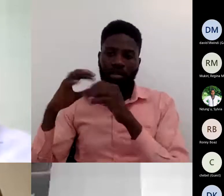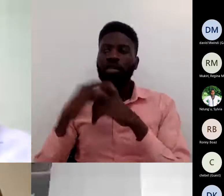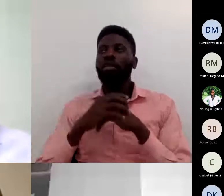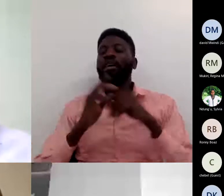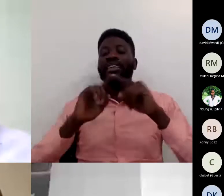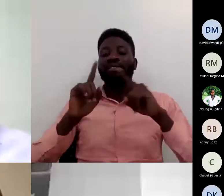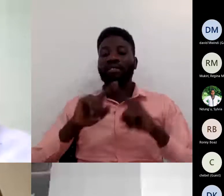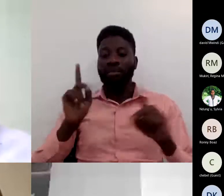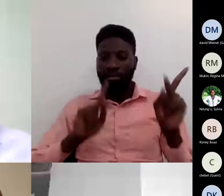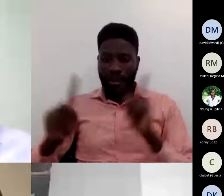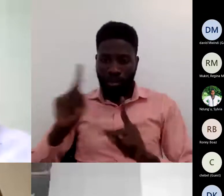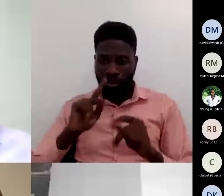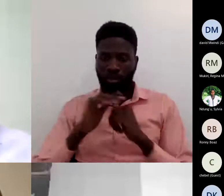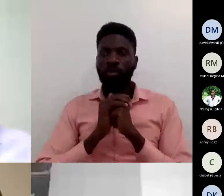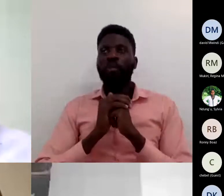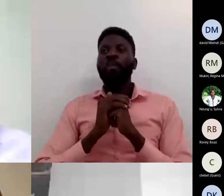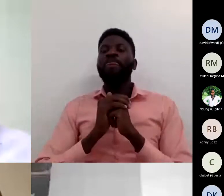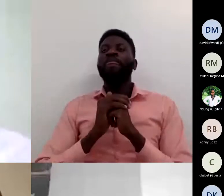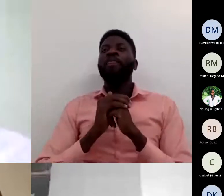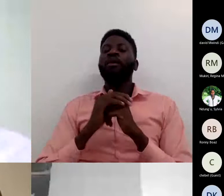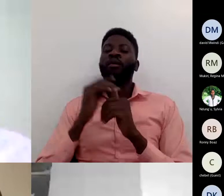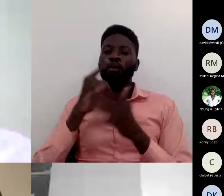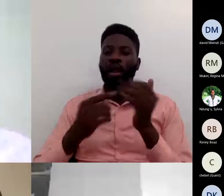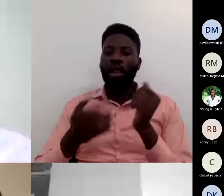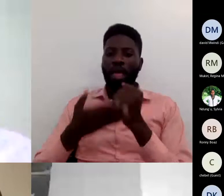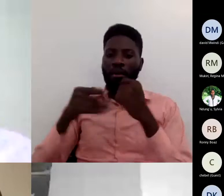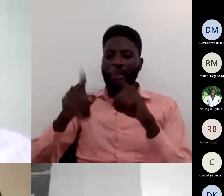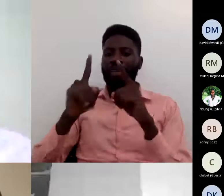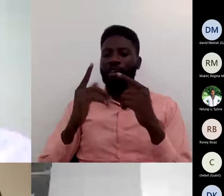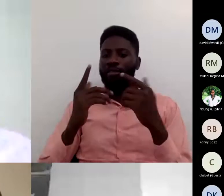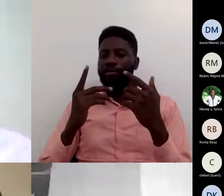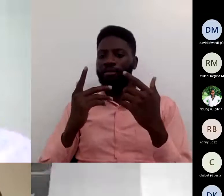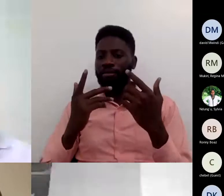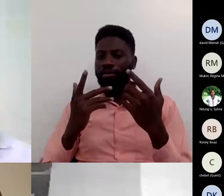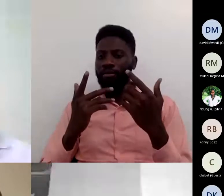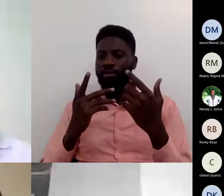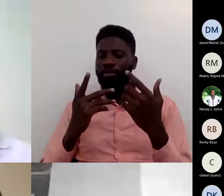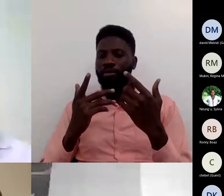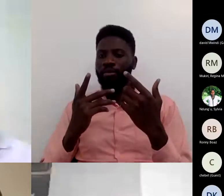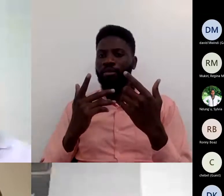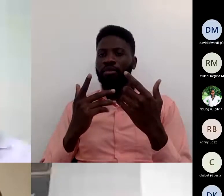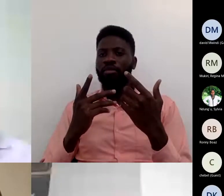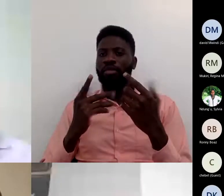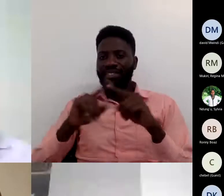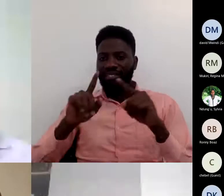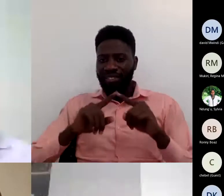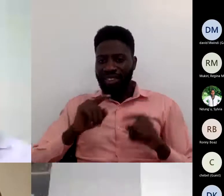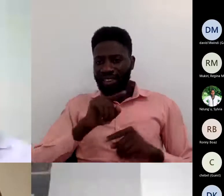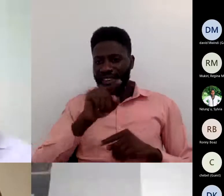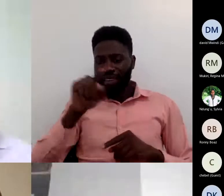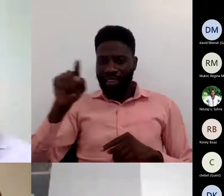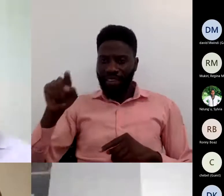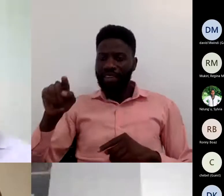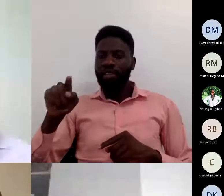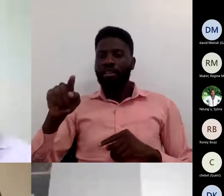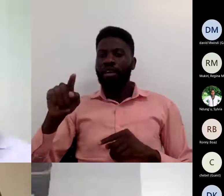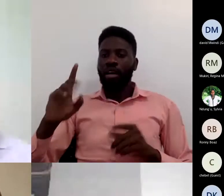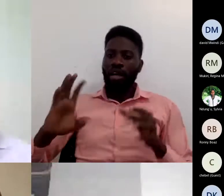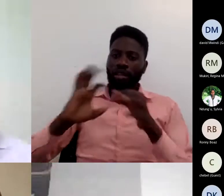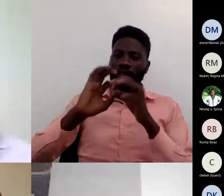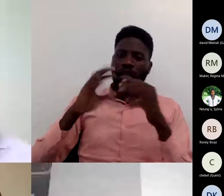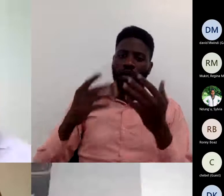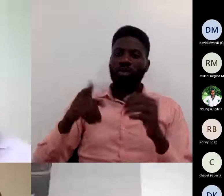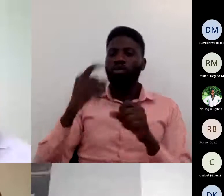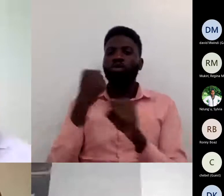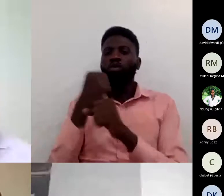different people. What helped you adjust and cope through these differences? What is it that you have done so